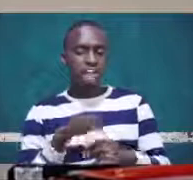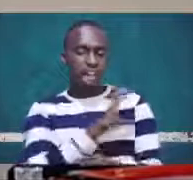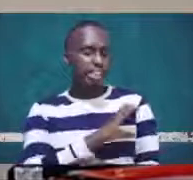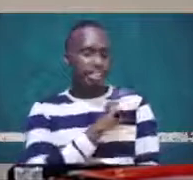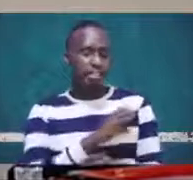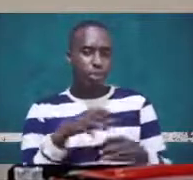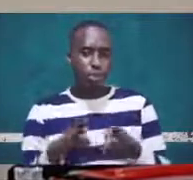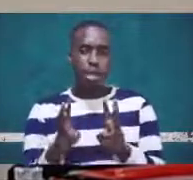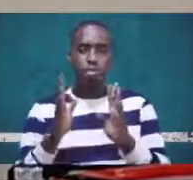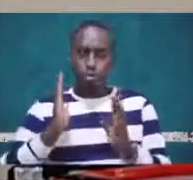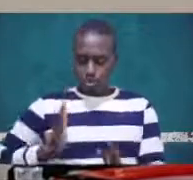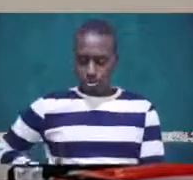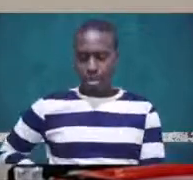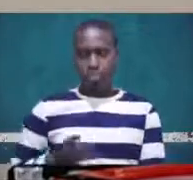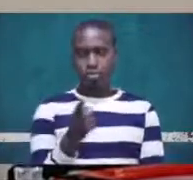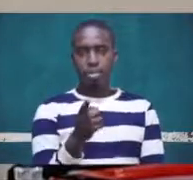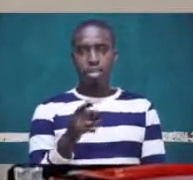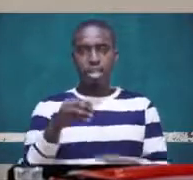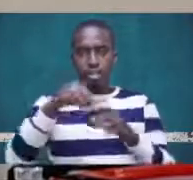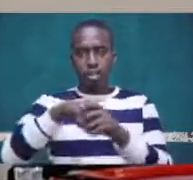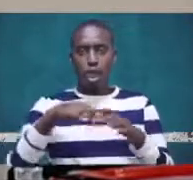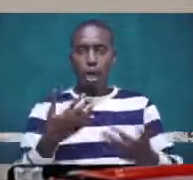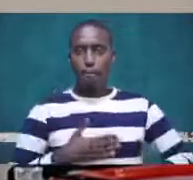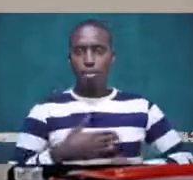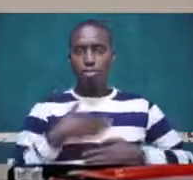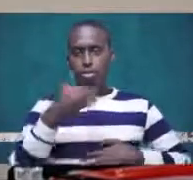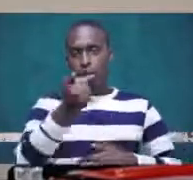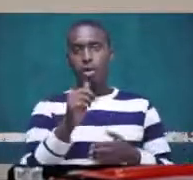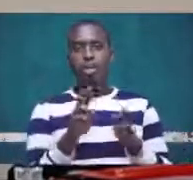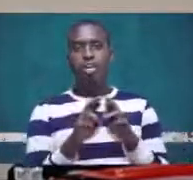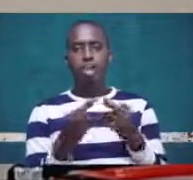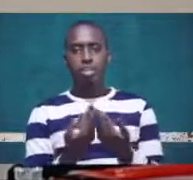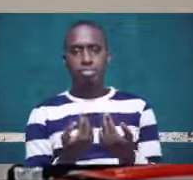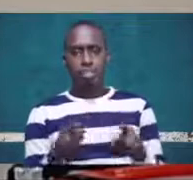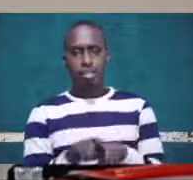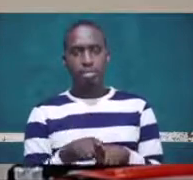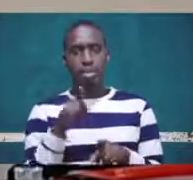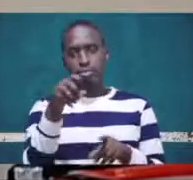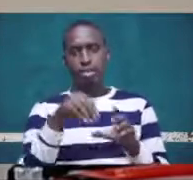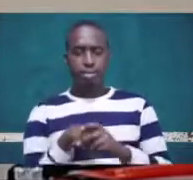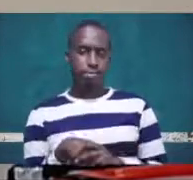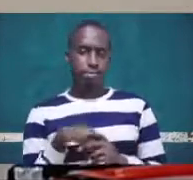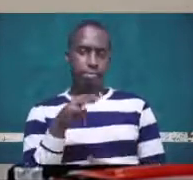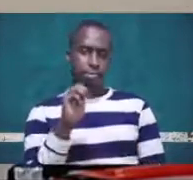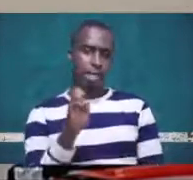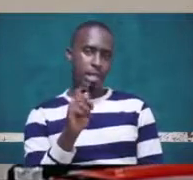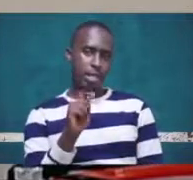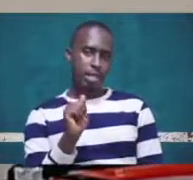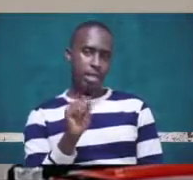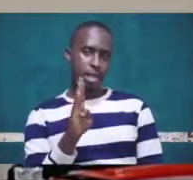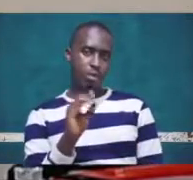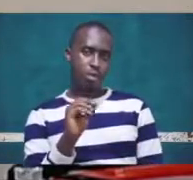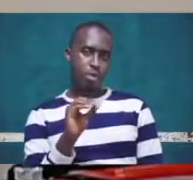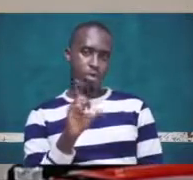into the way you behave, into how your body reacts, the general metabolism. So every section